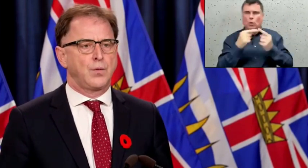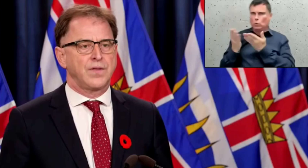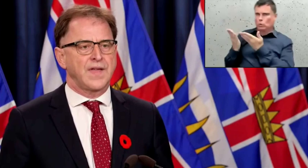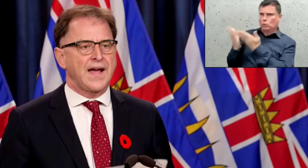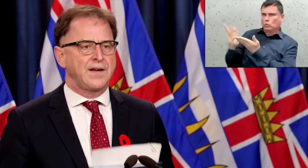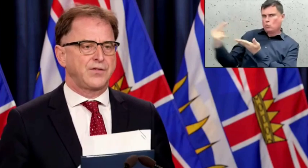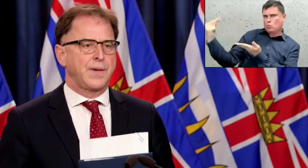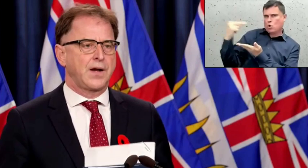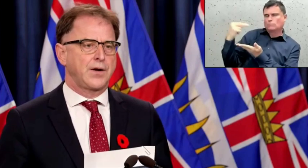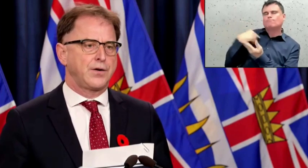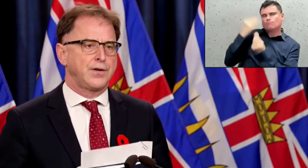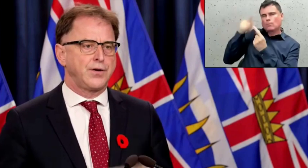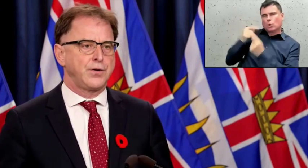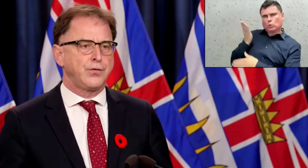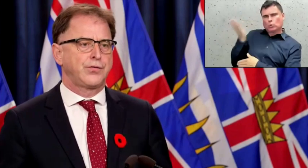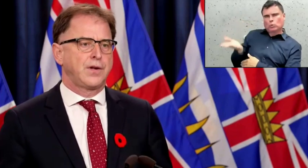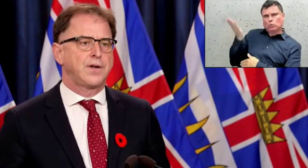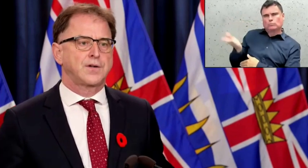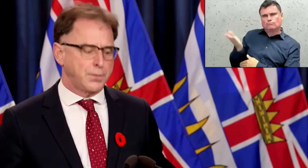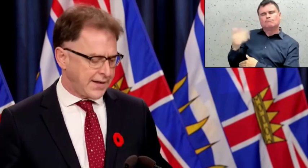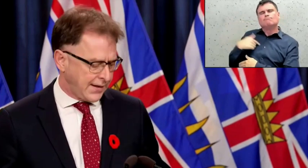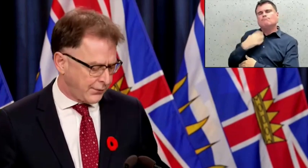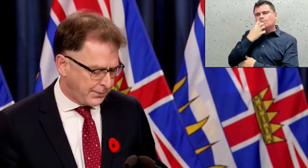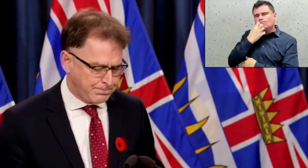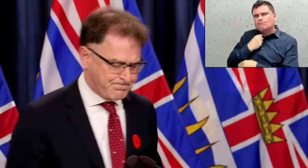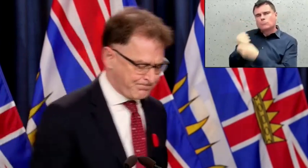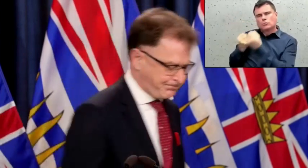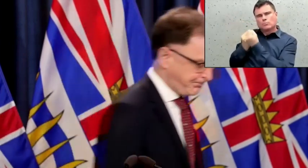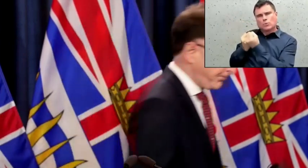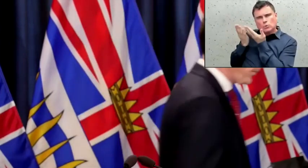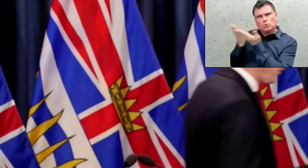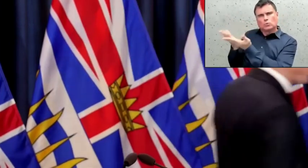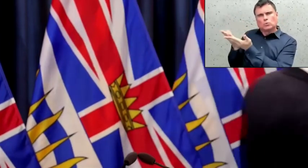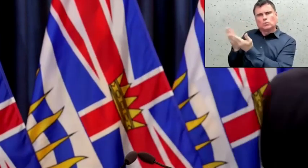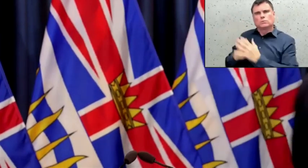And with that, it's my honor to introduce Dr. Bonnie Henry.